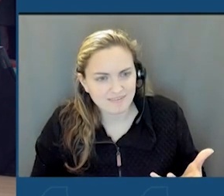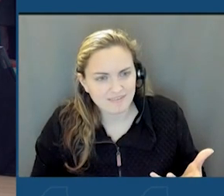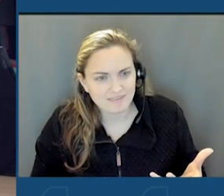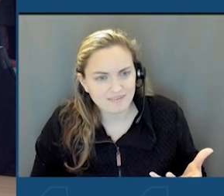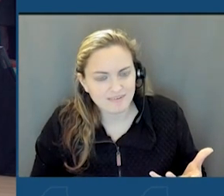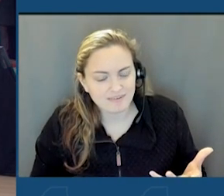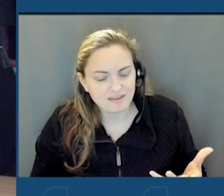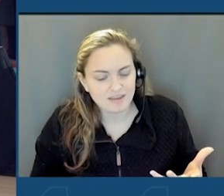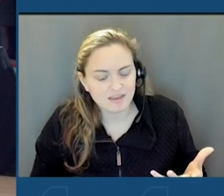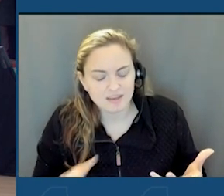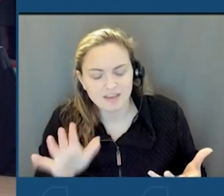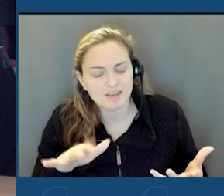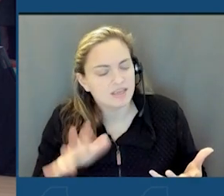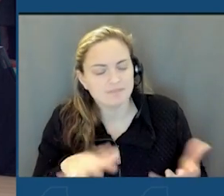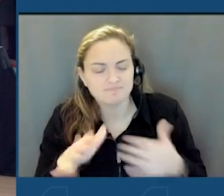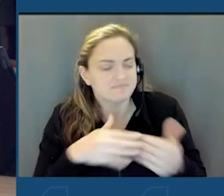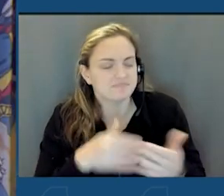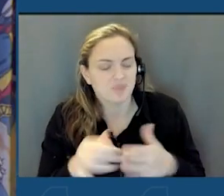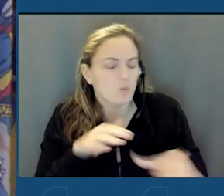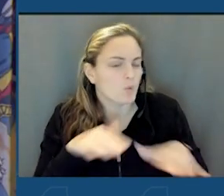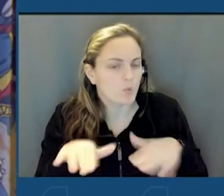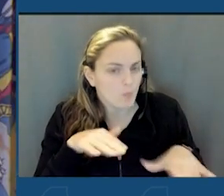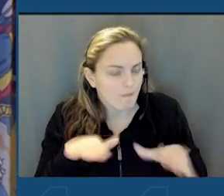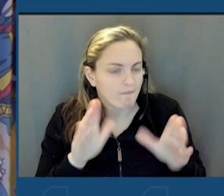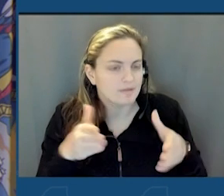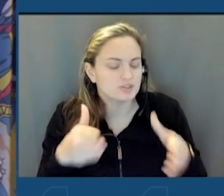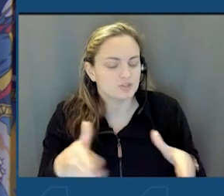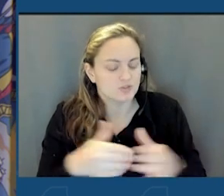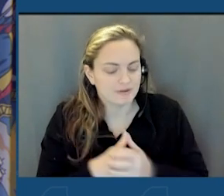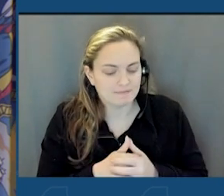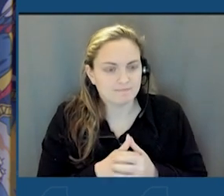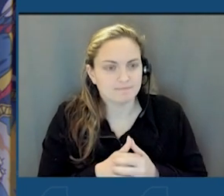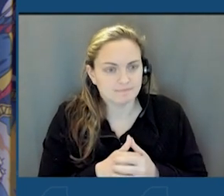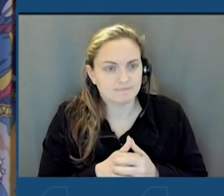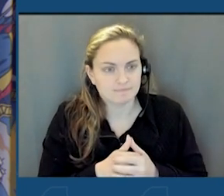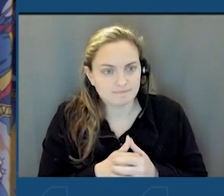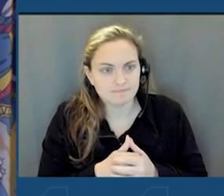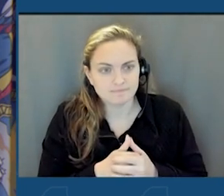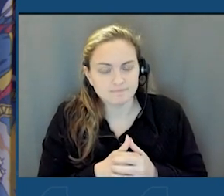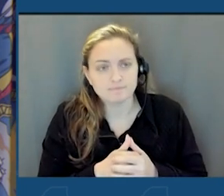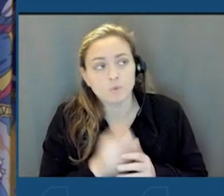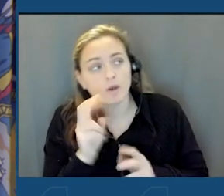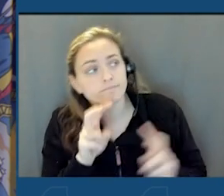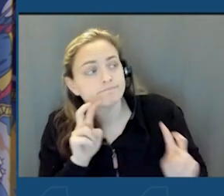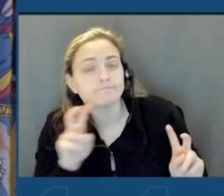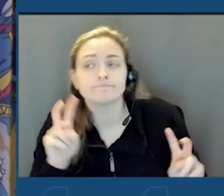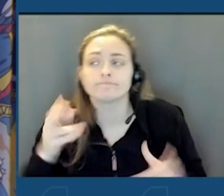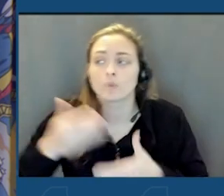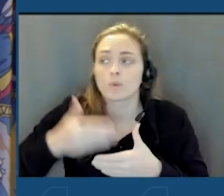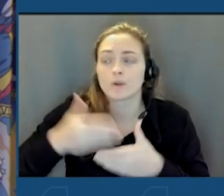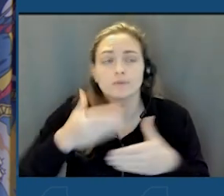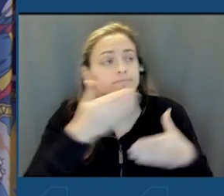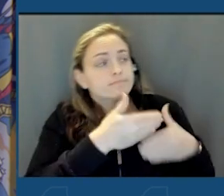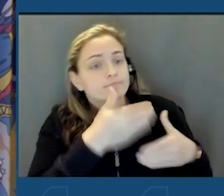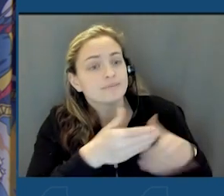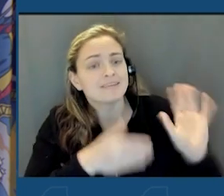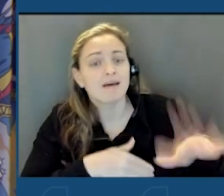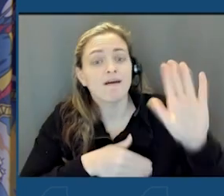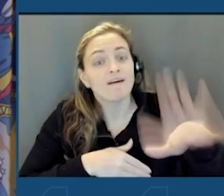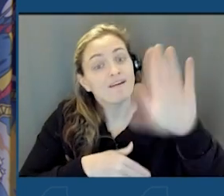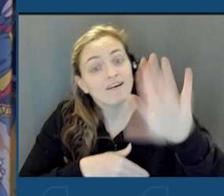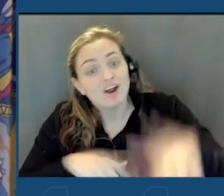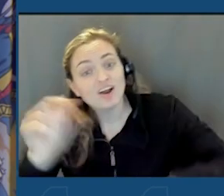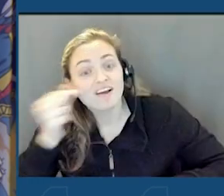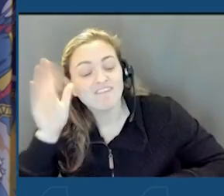All right. We were walking down the street. Literally, I'm peeking in all the windows. He comes running out and said, Governor,